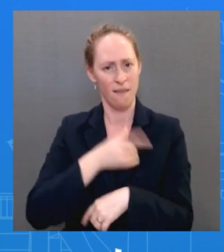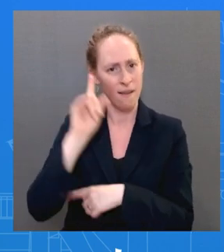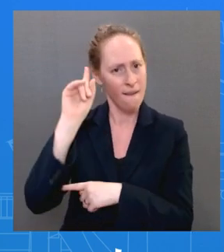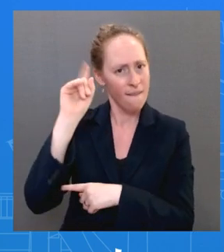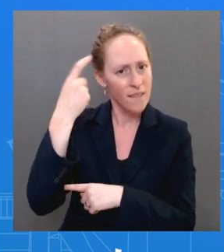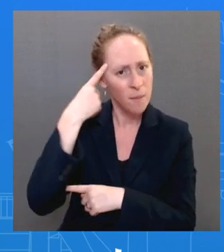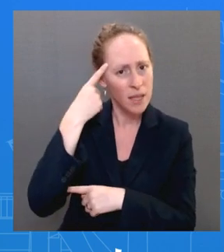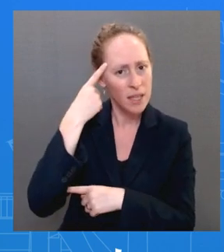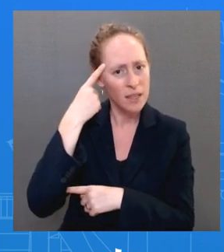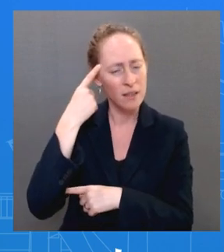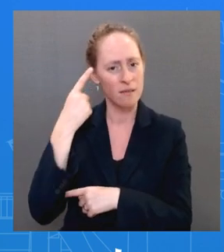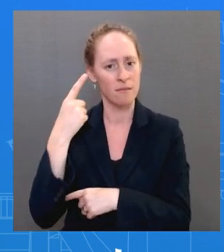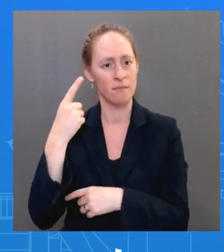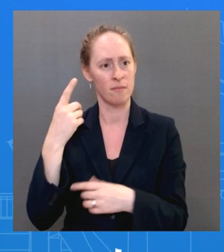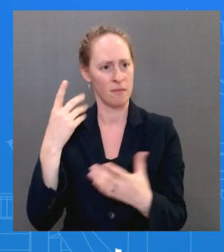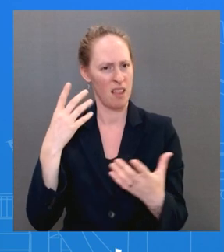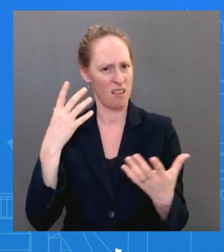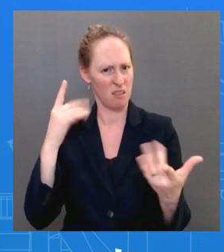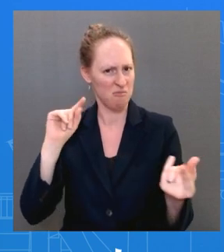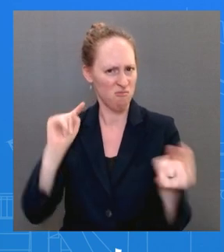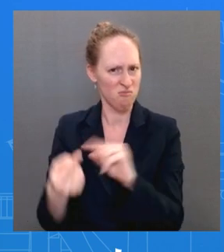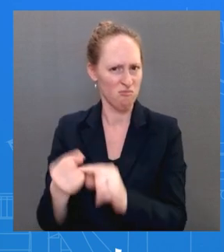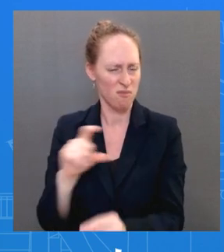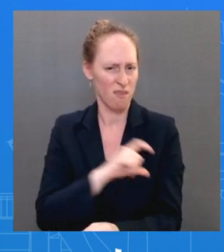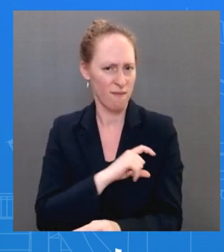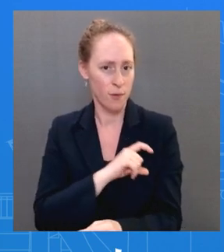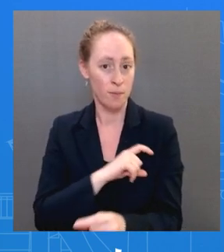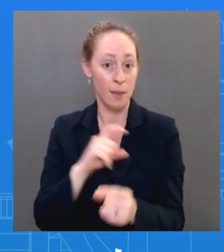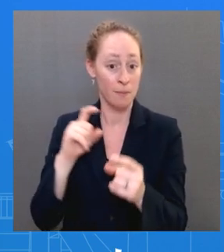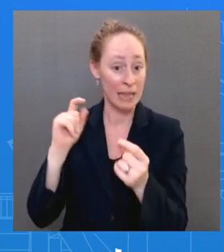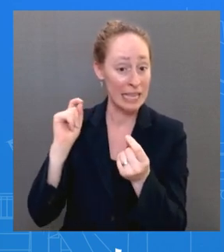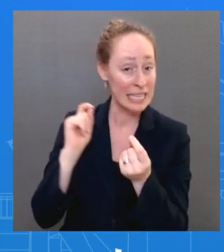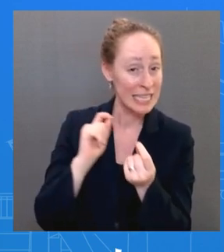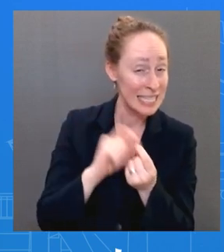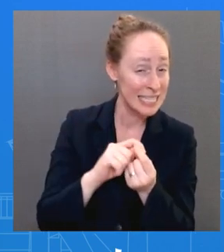but yes, people should obviously should cooperate with the committee.